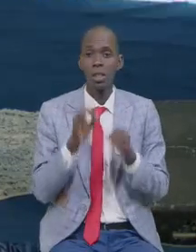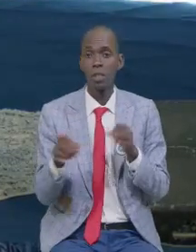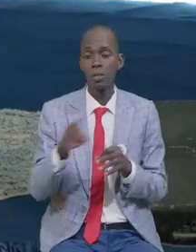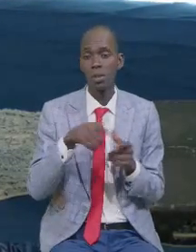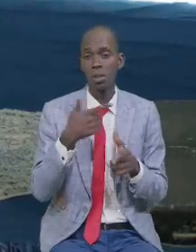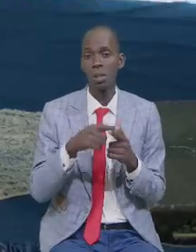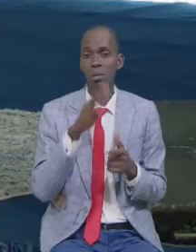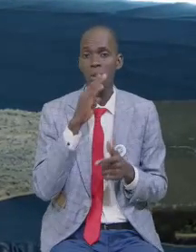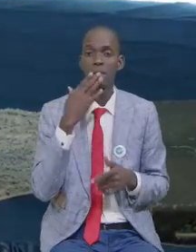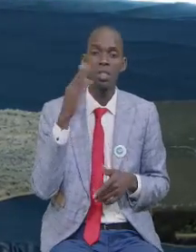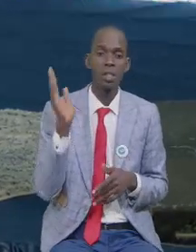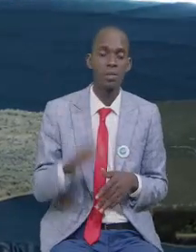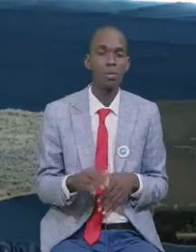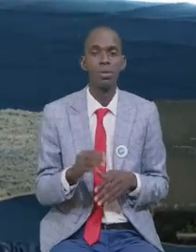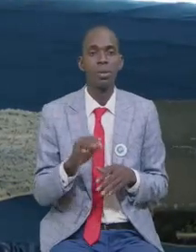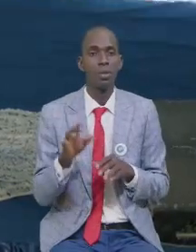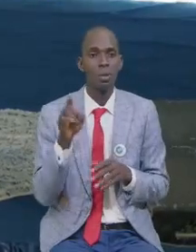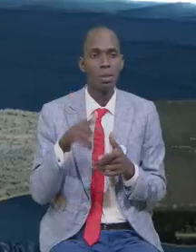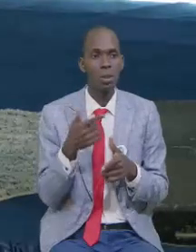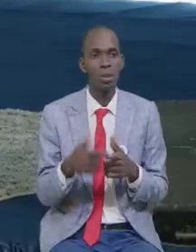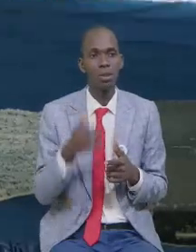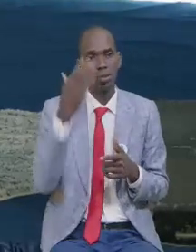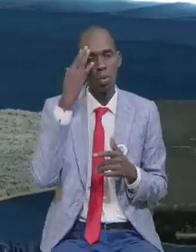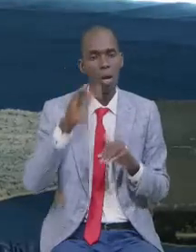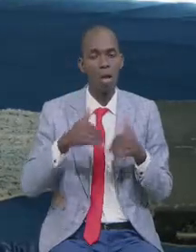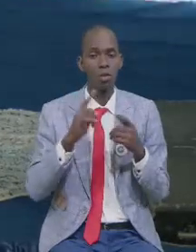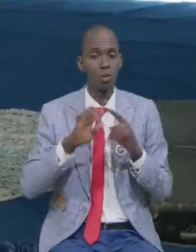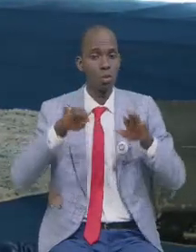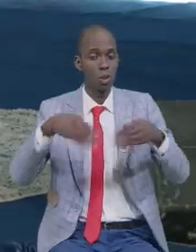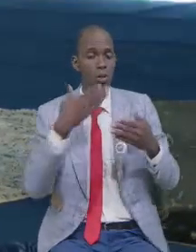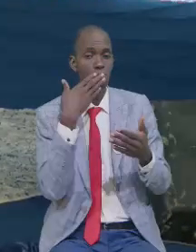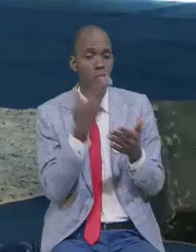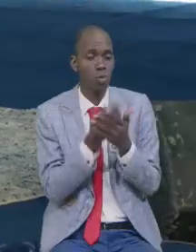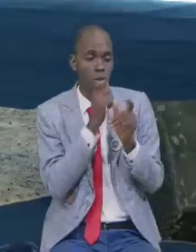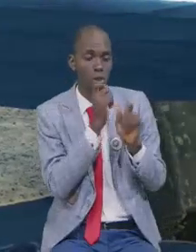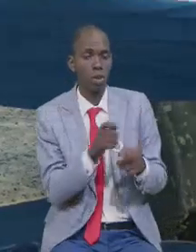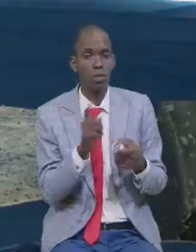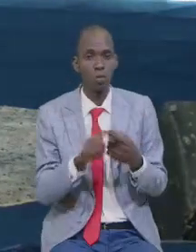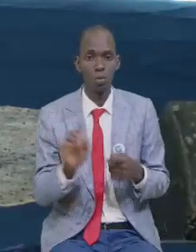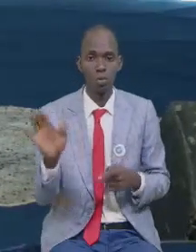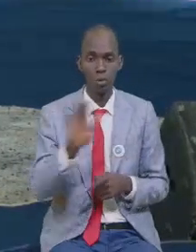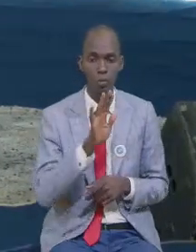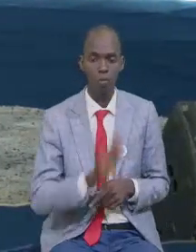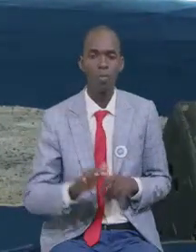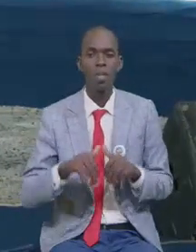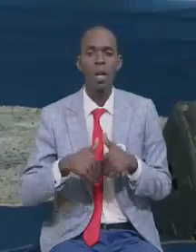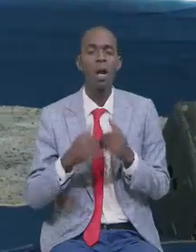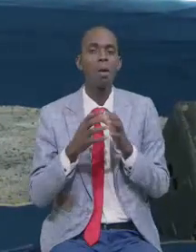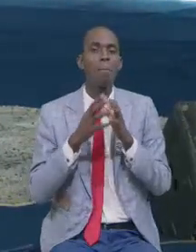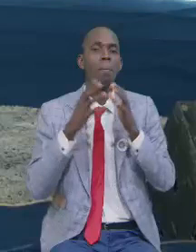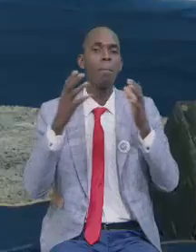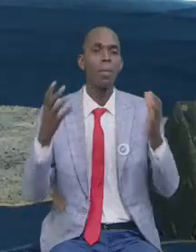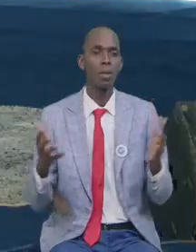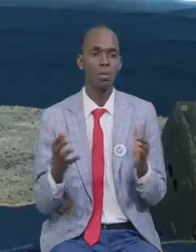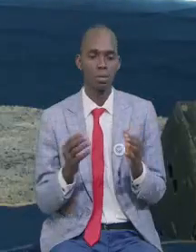to give good gifts unto your children, how much more? How much more